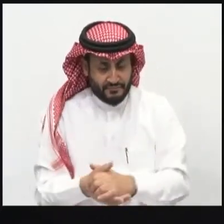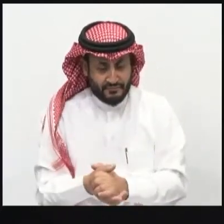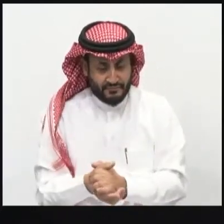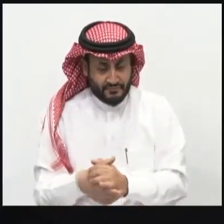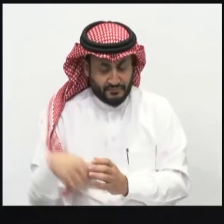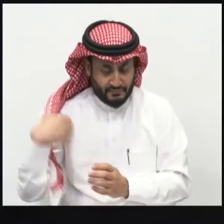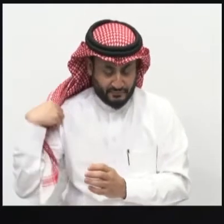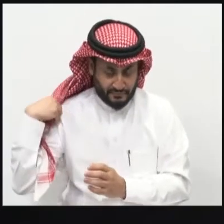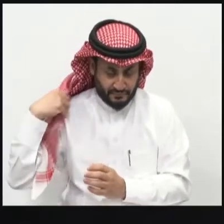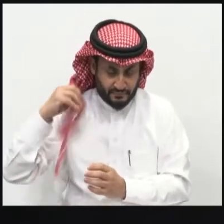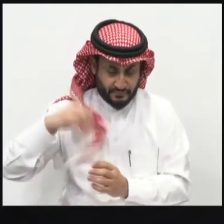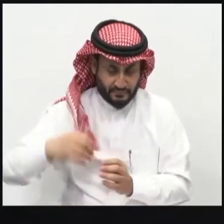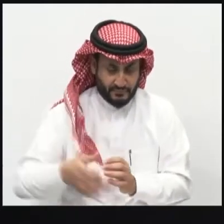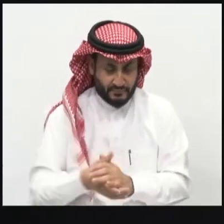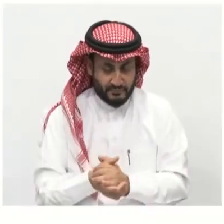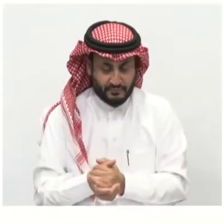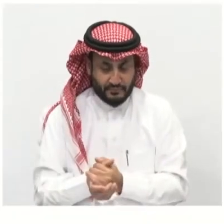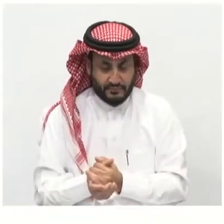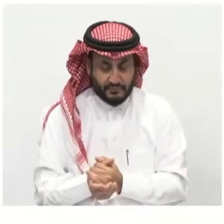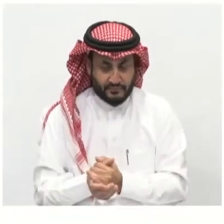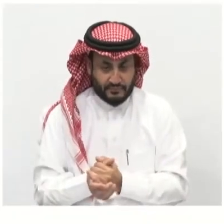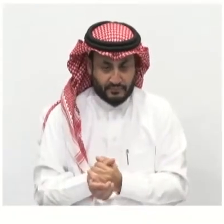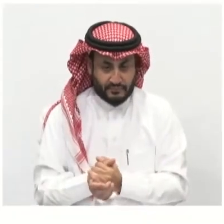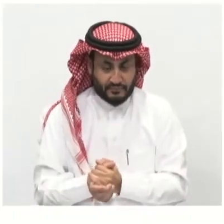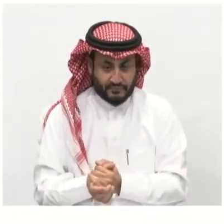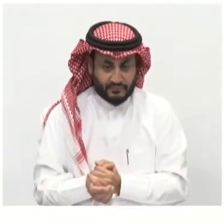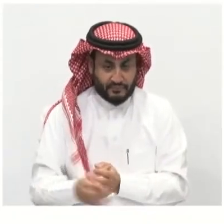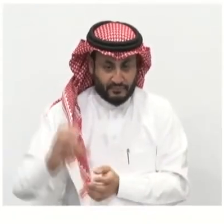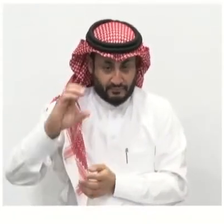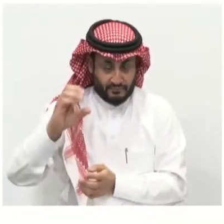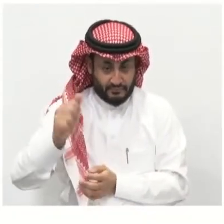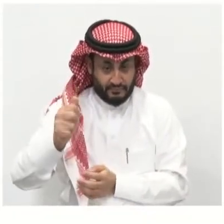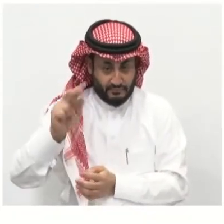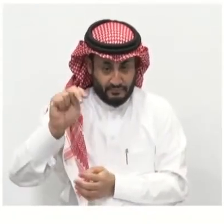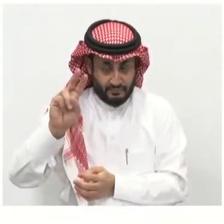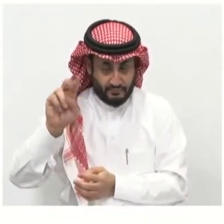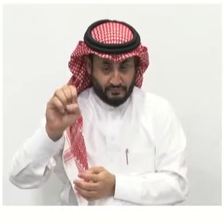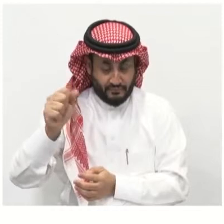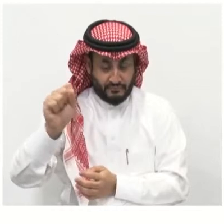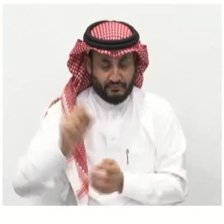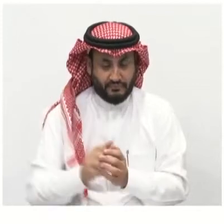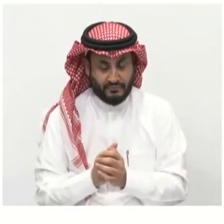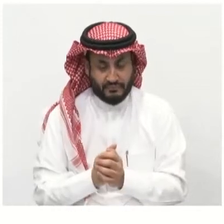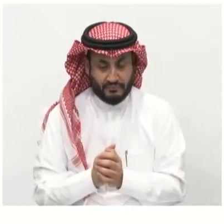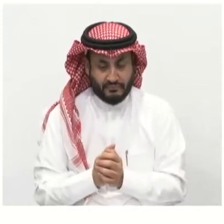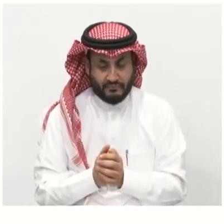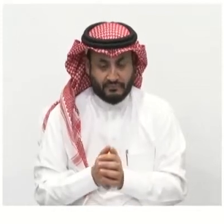It's like a frame, a picture frame. It's called a canvas. Excellent, canvas.